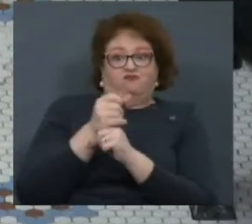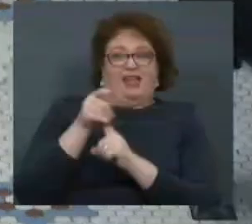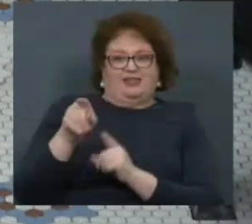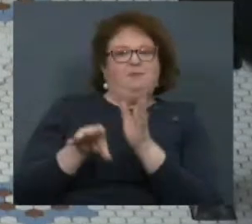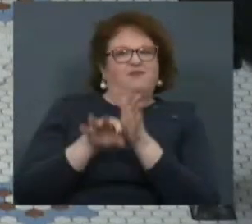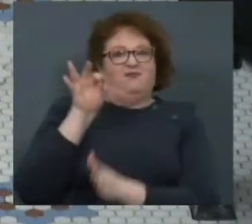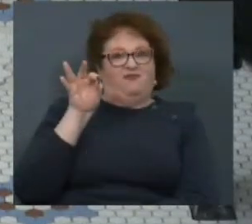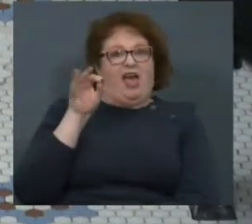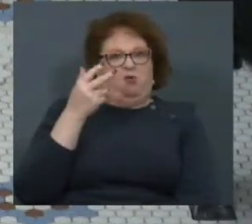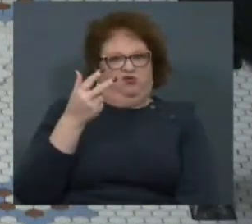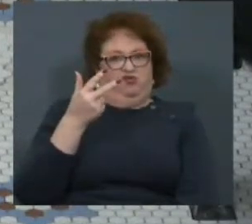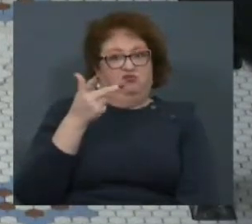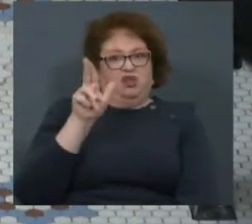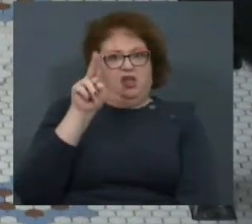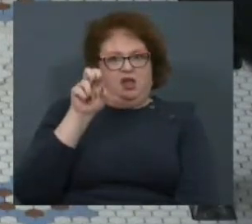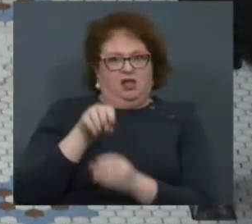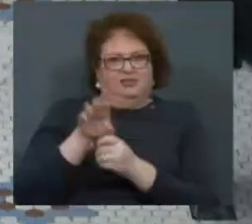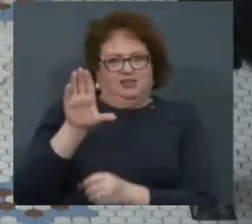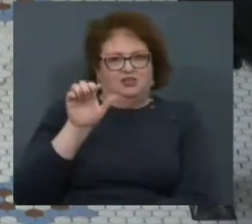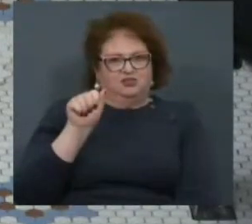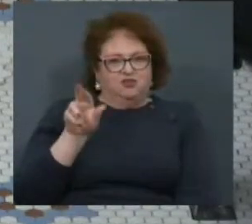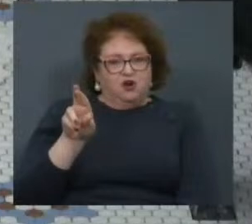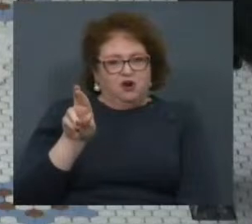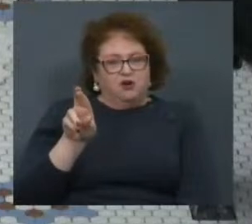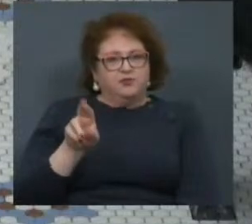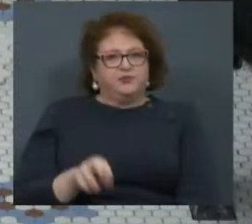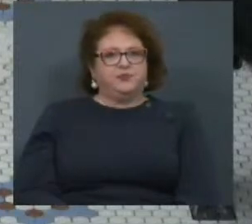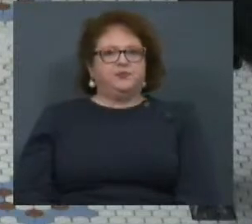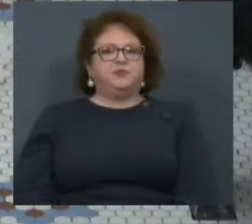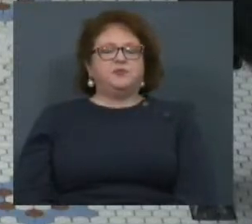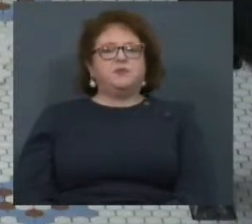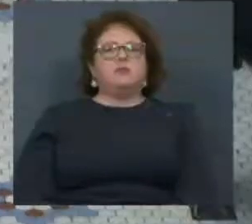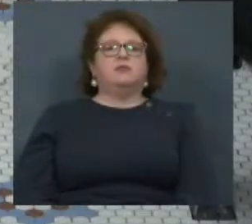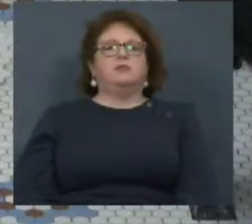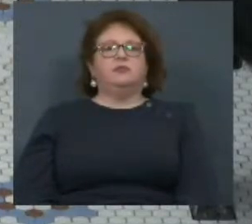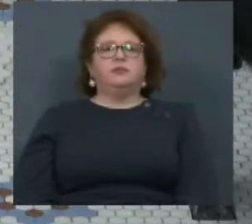The police officer that